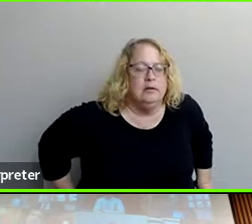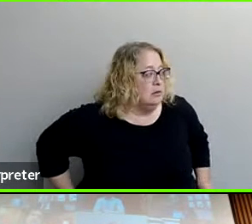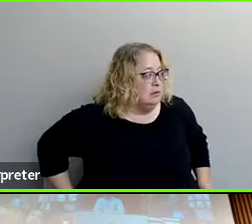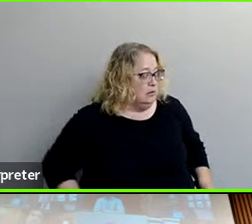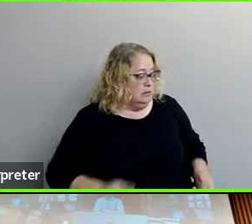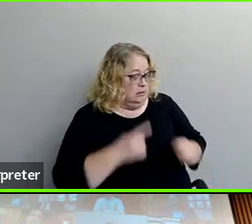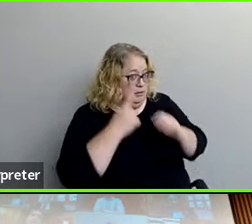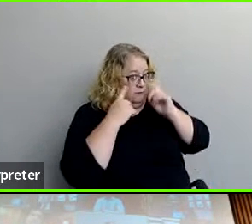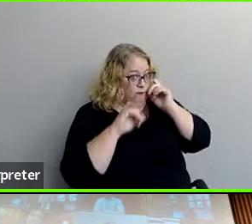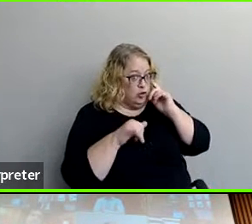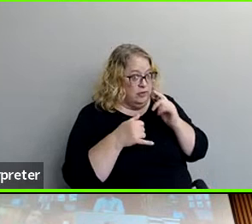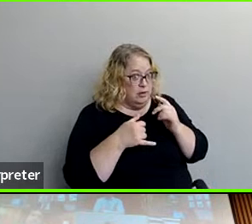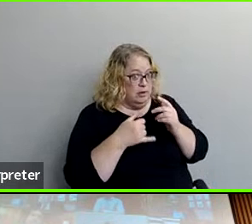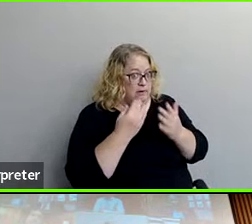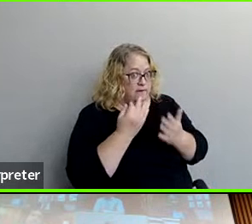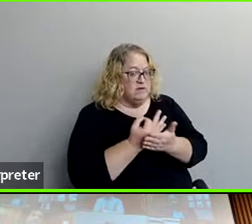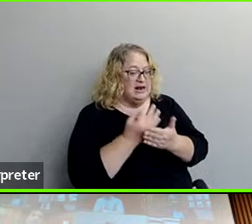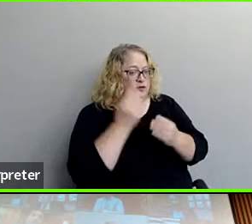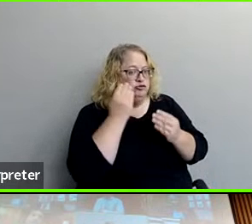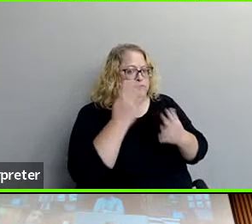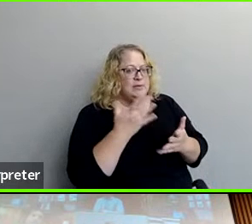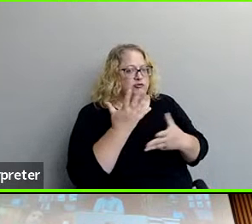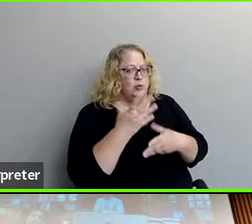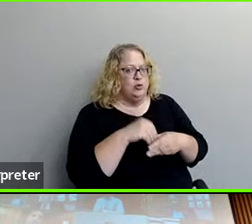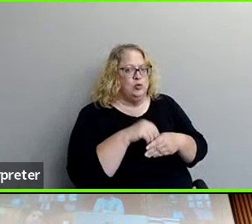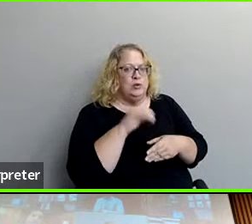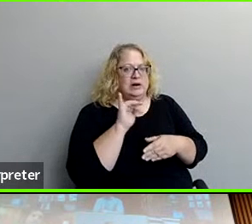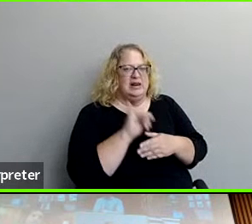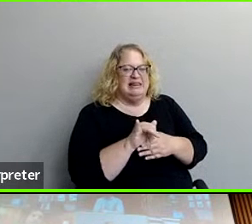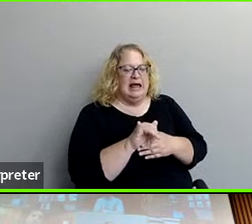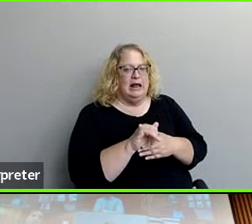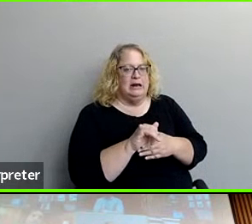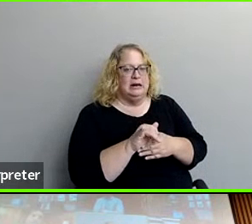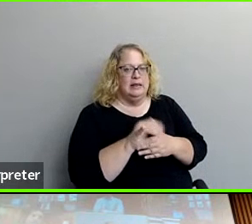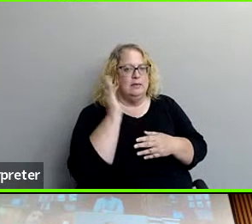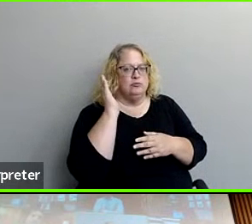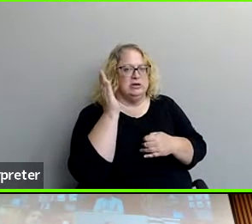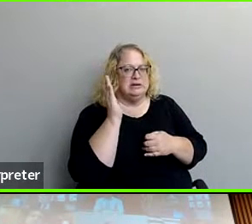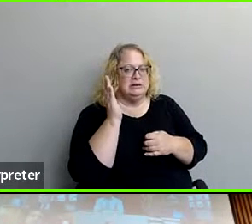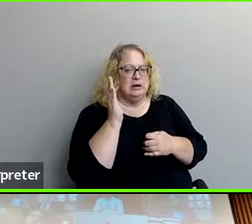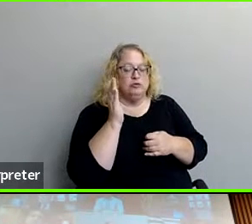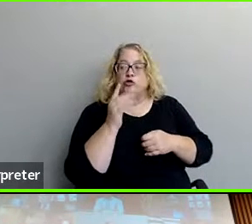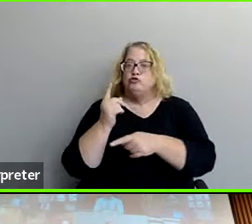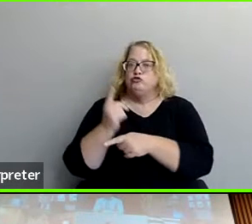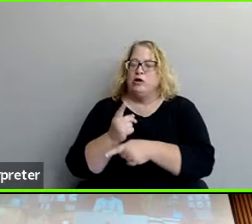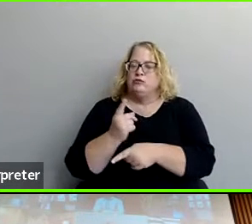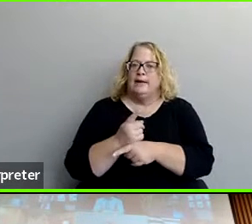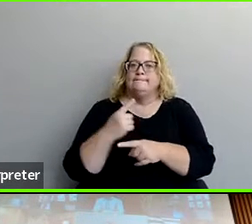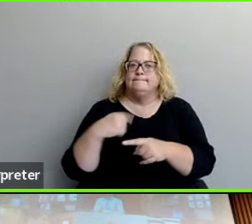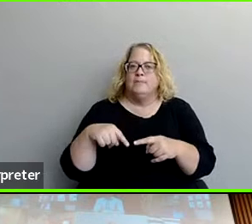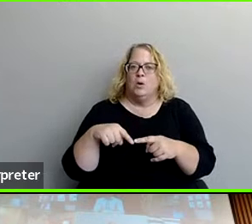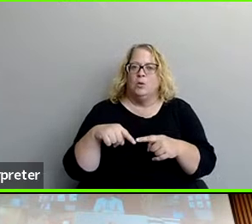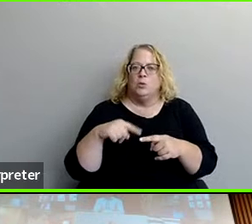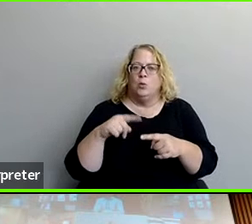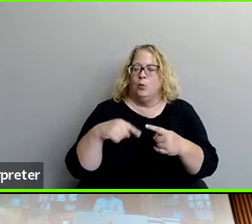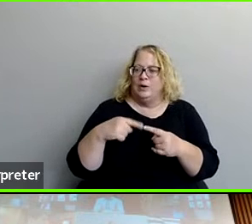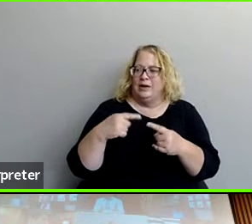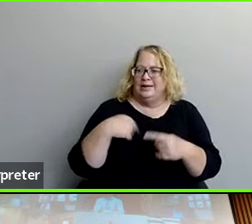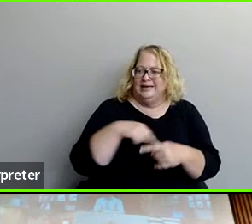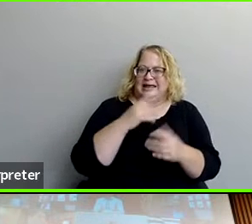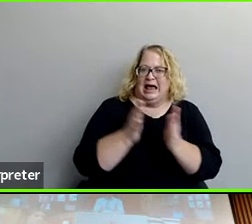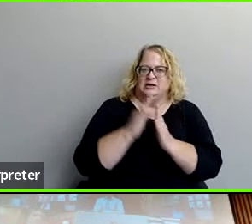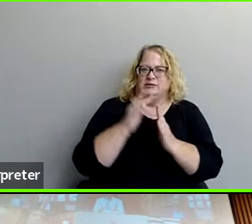In terms of the financial information, we had included that in the presentation. Right, we had asked for this April